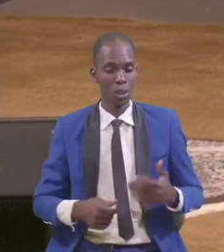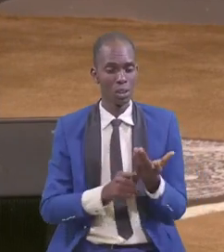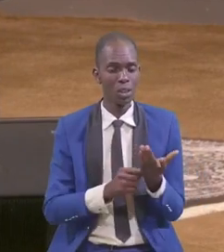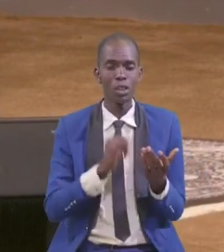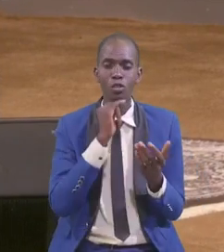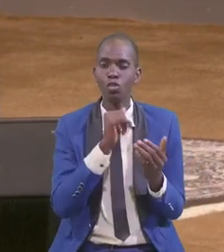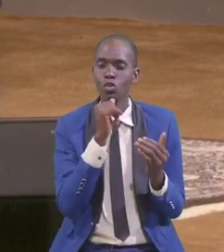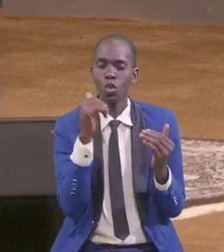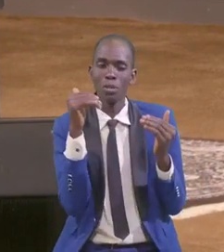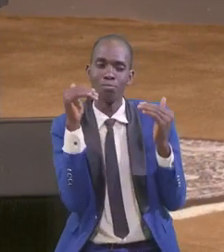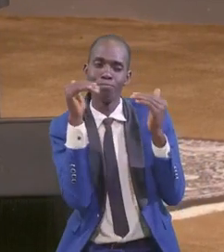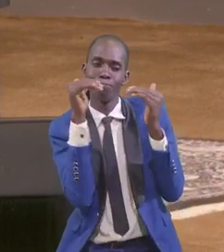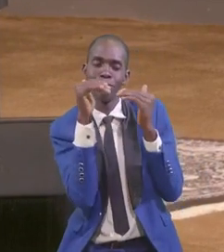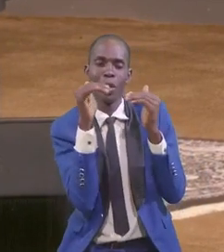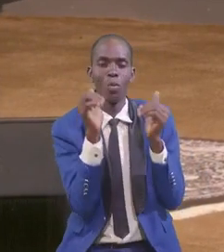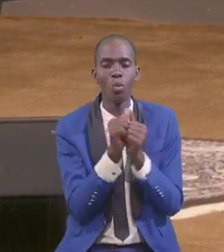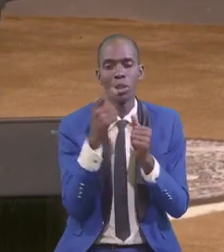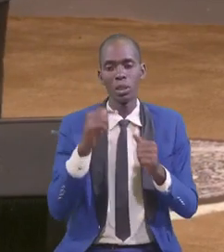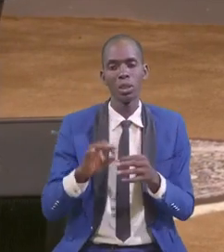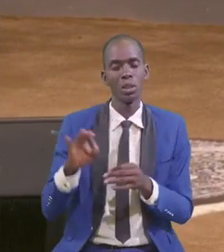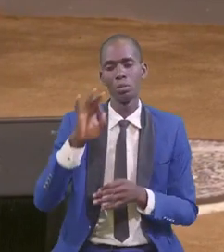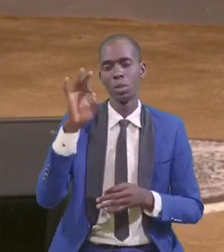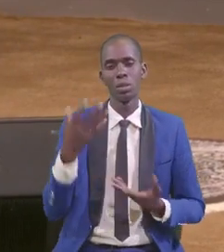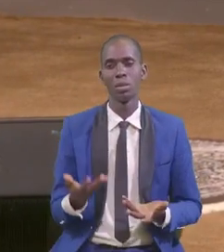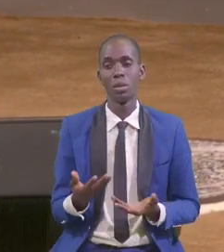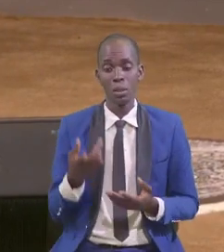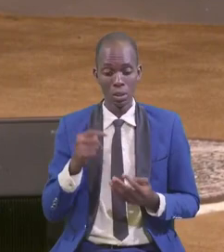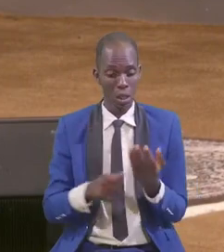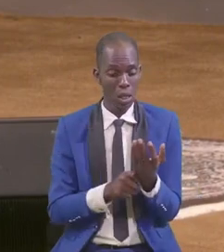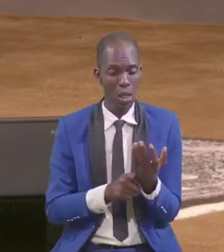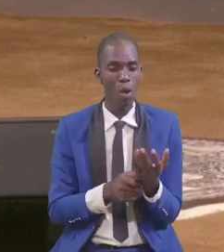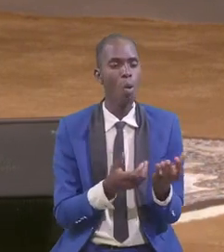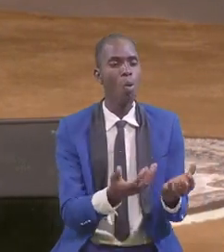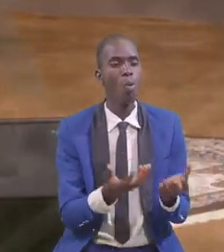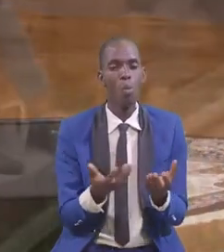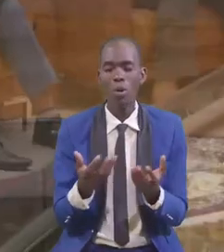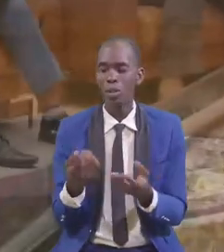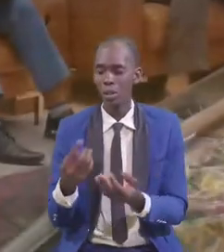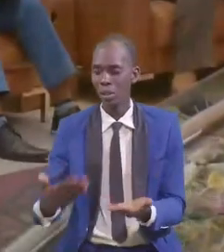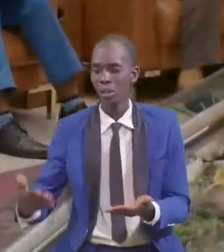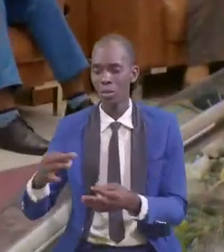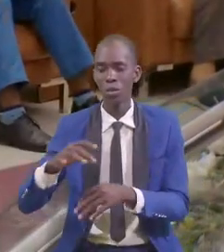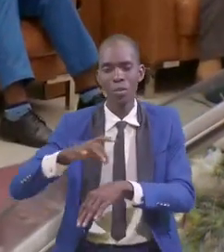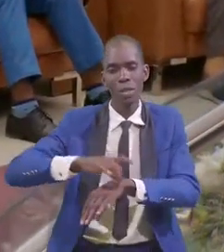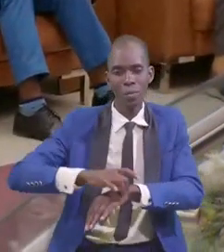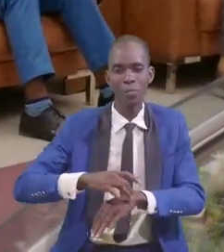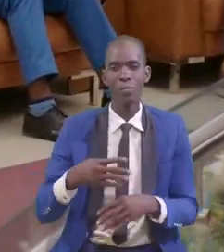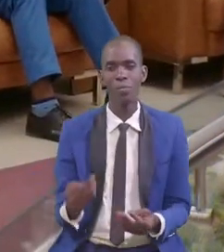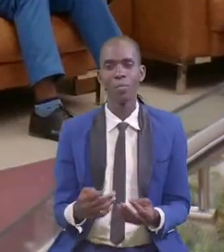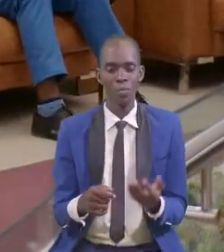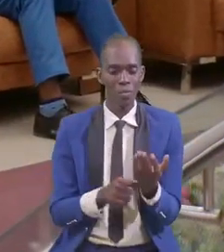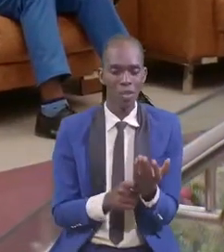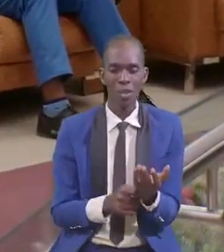spirit. The flesh desires these things that the flesh contacts in